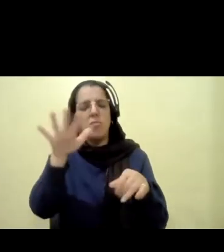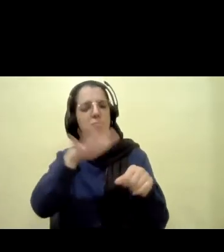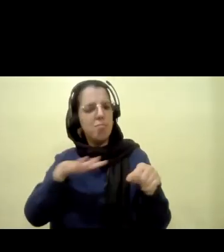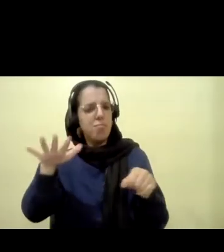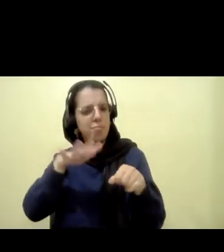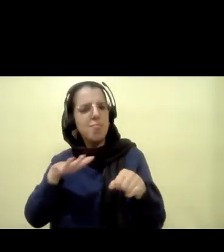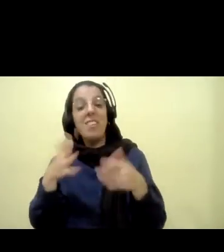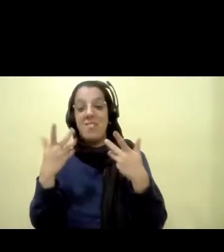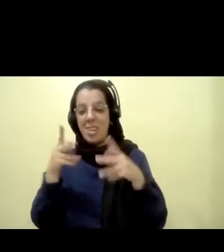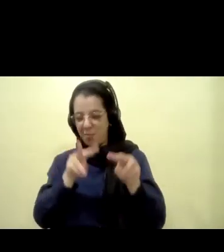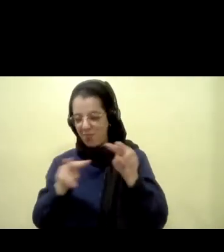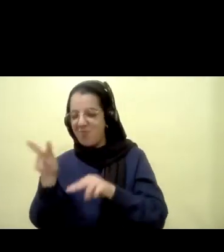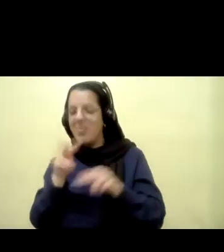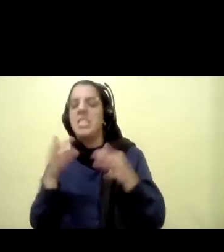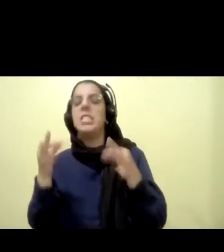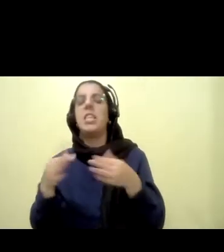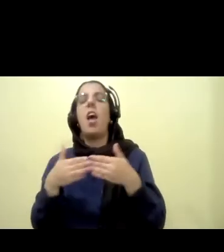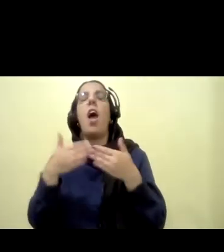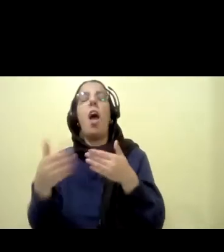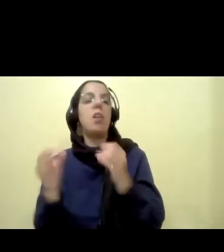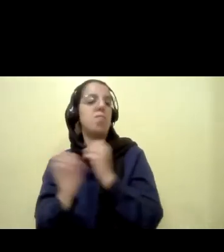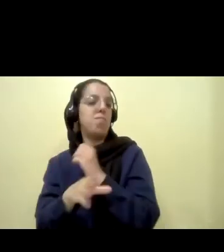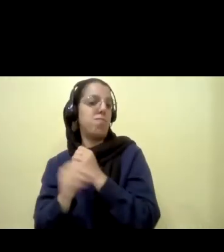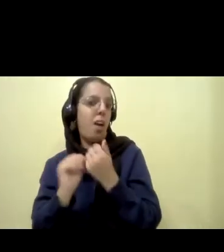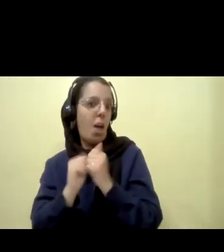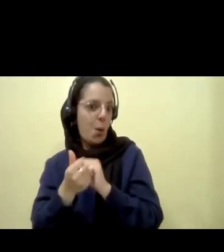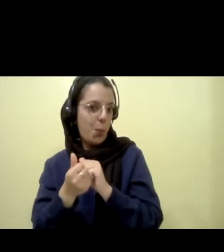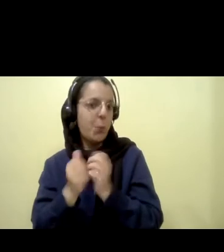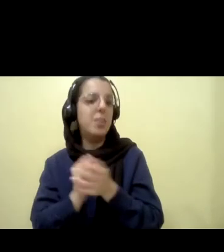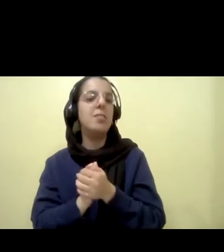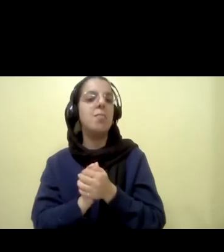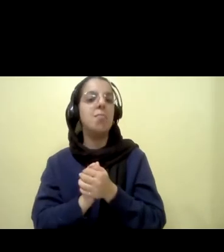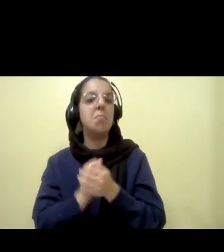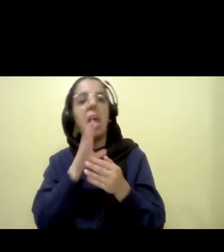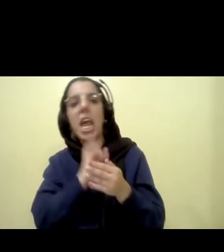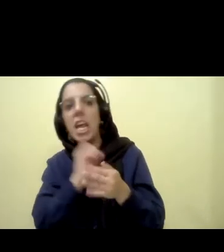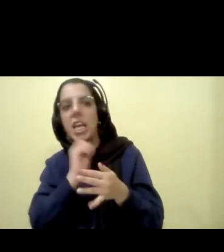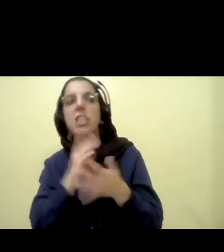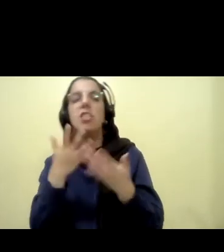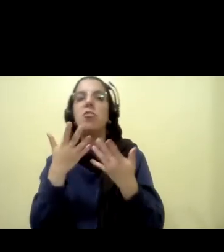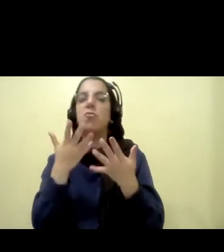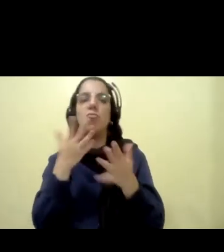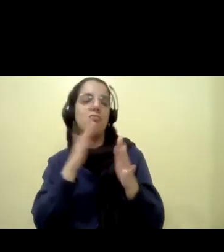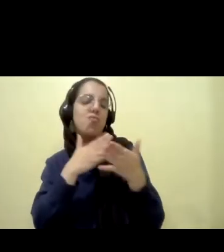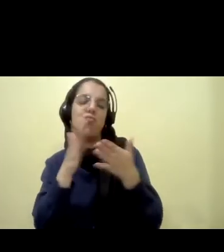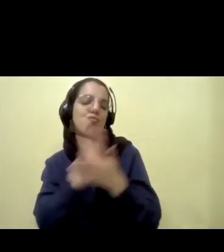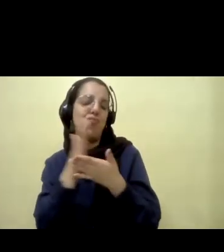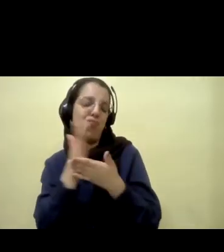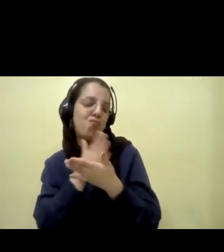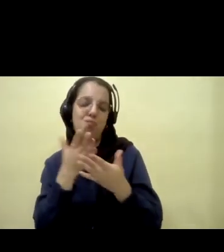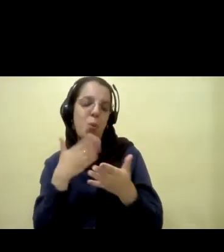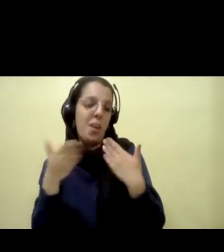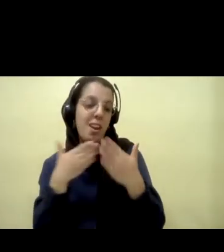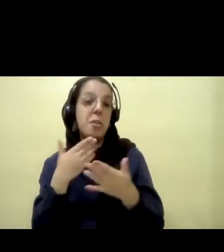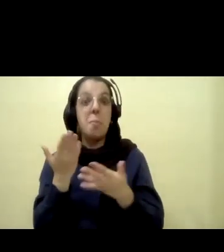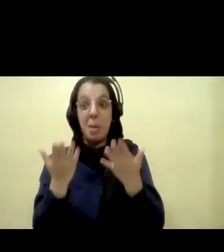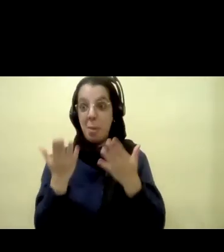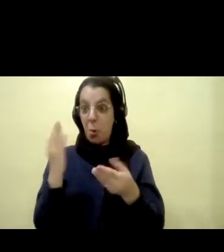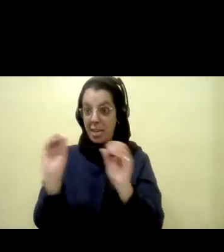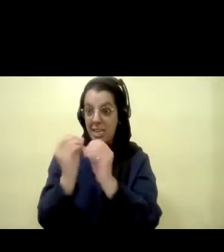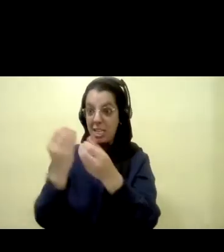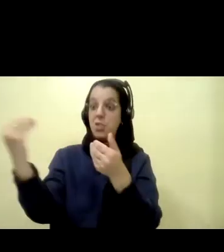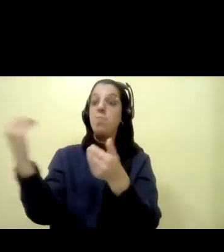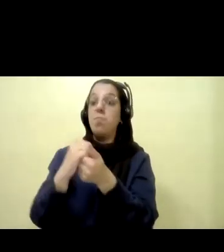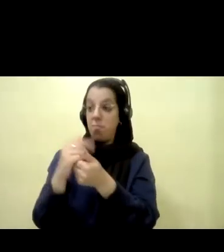depending on the scope and scale of who you want to reach, to try and find, maybe an organization that you want to partner with to